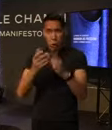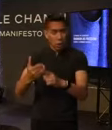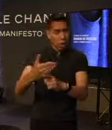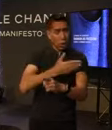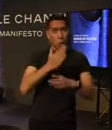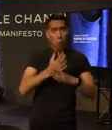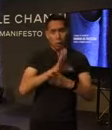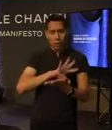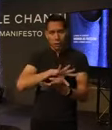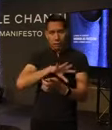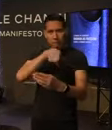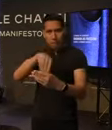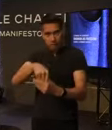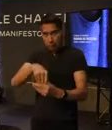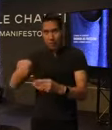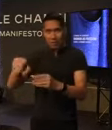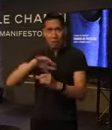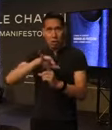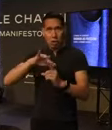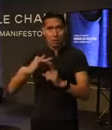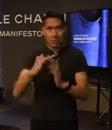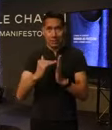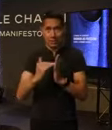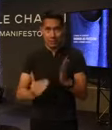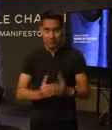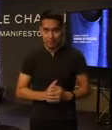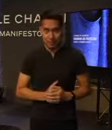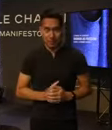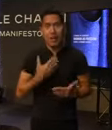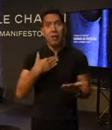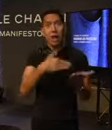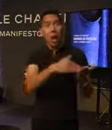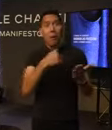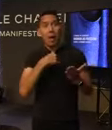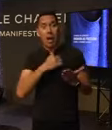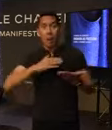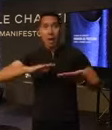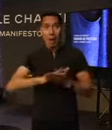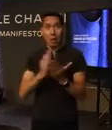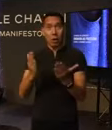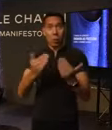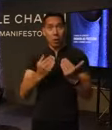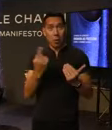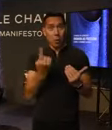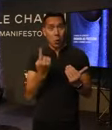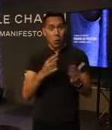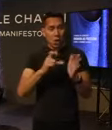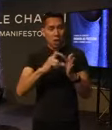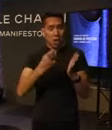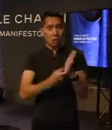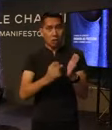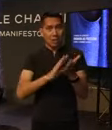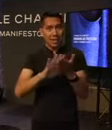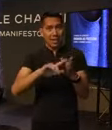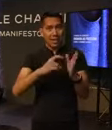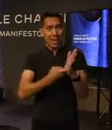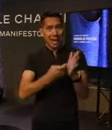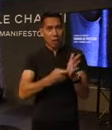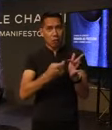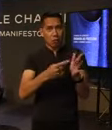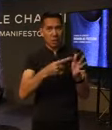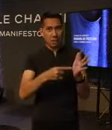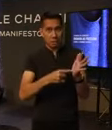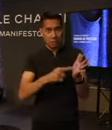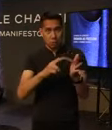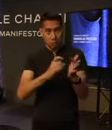complex picture. And to help me do this, I'm very pleased to welcome here today Dr. Harriette Richards and Dr. Liliana